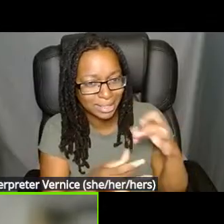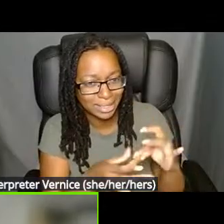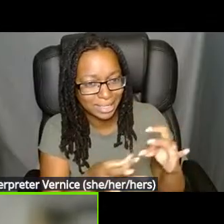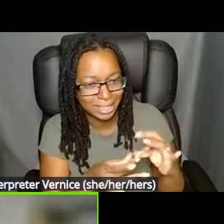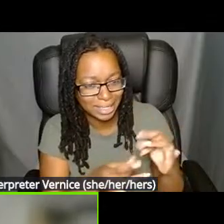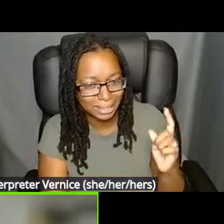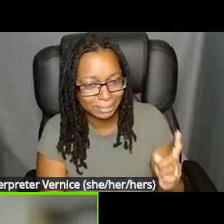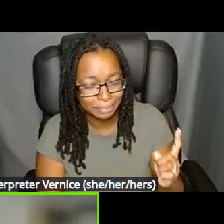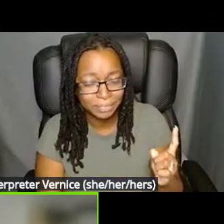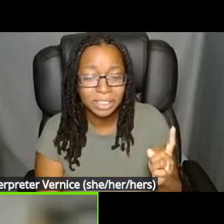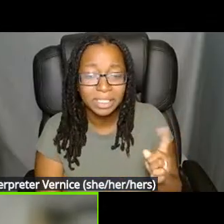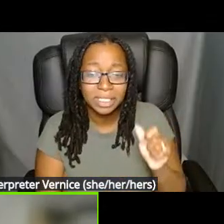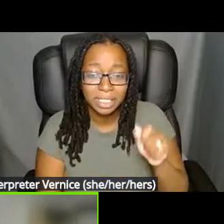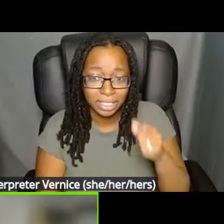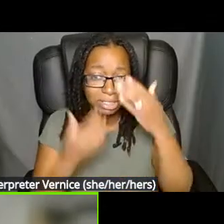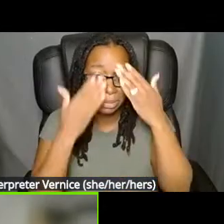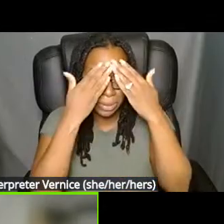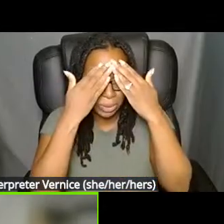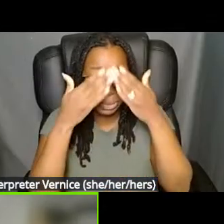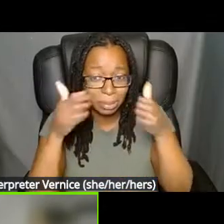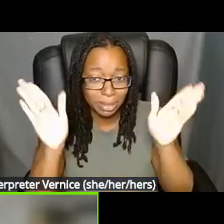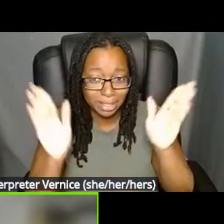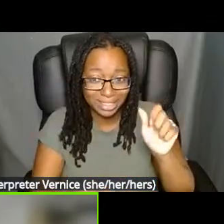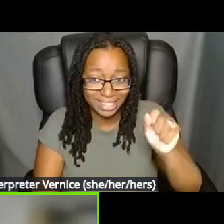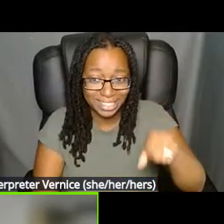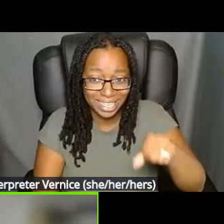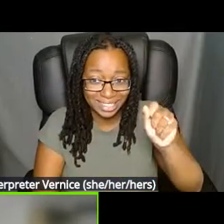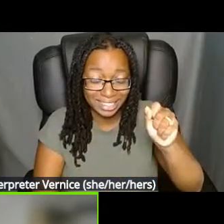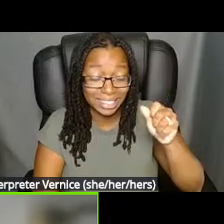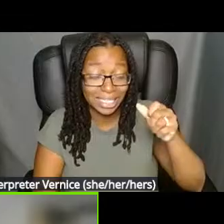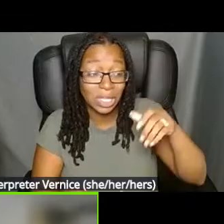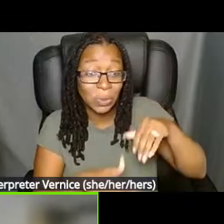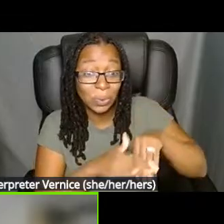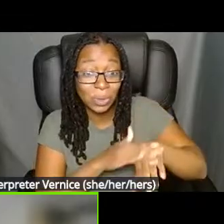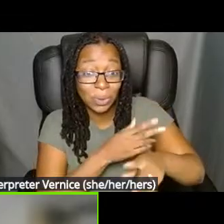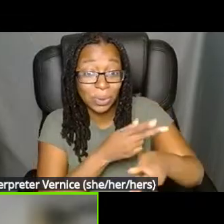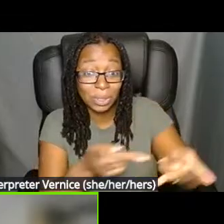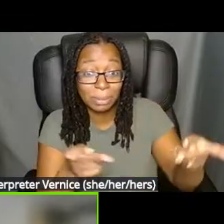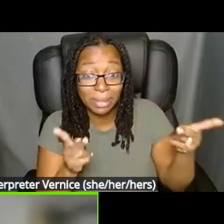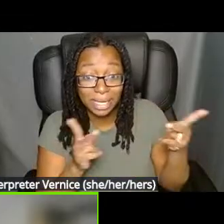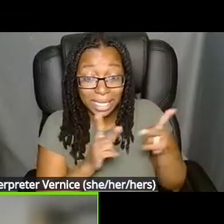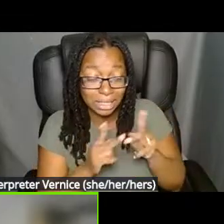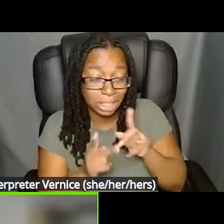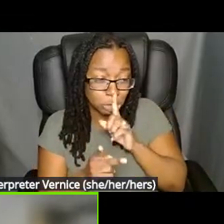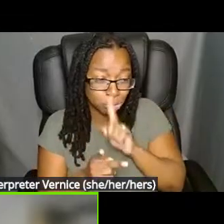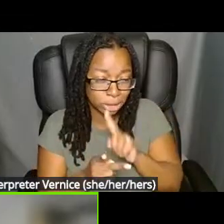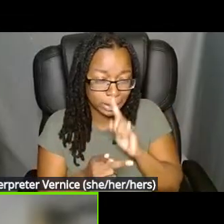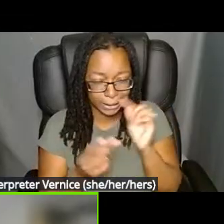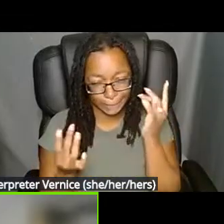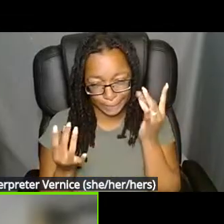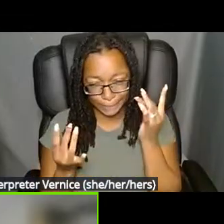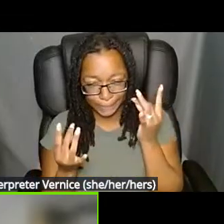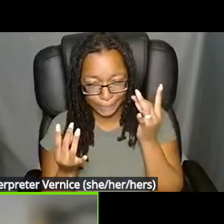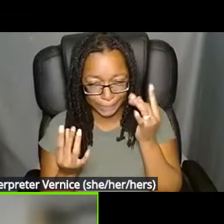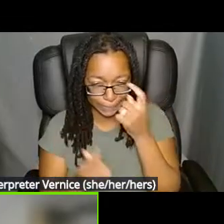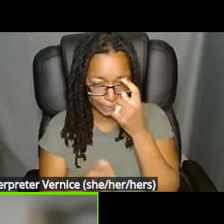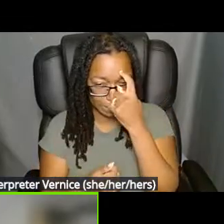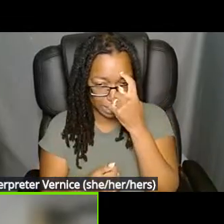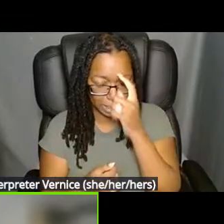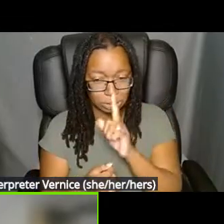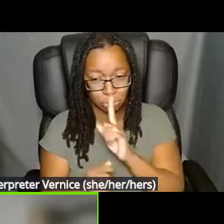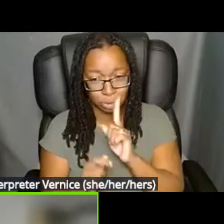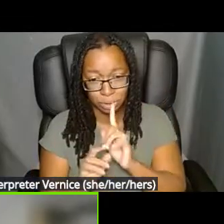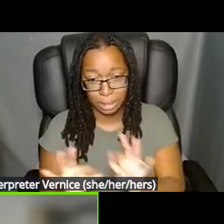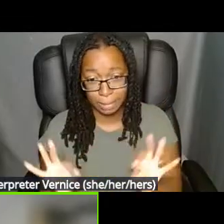I said before. Being open-minded and going to those places and exploring your mind is really, really important. Like he said, I did